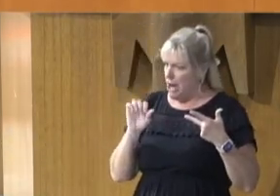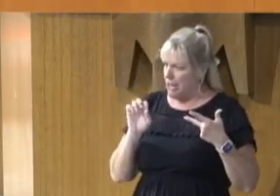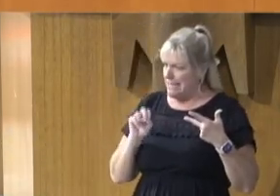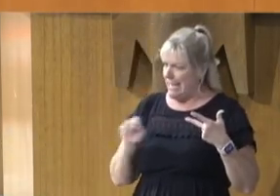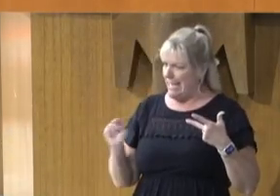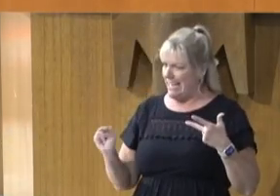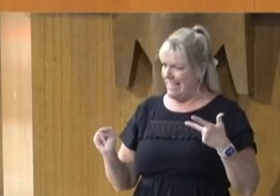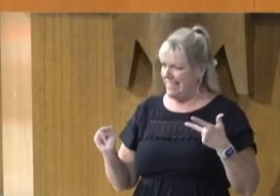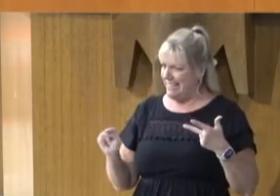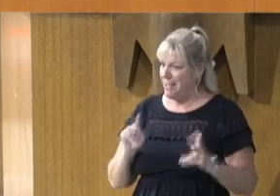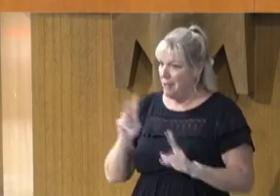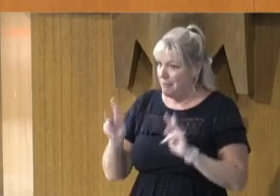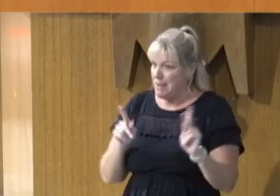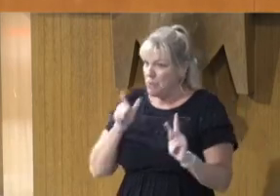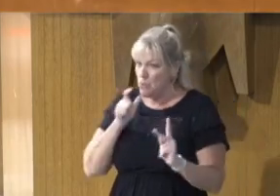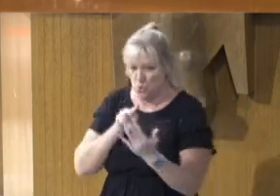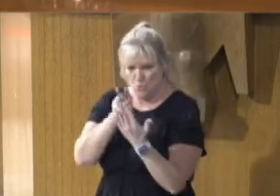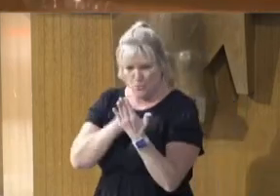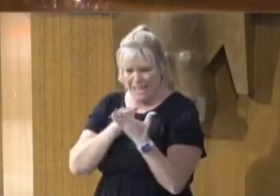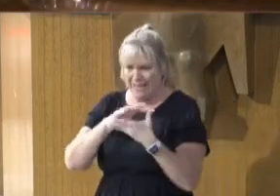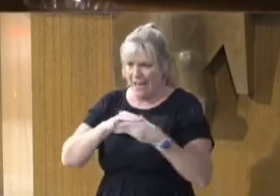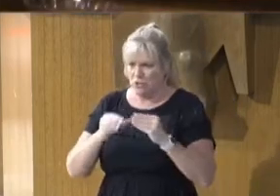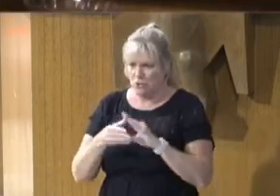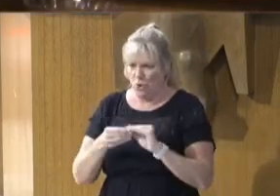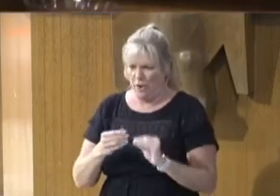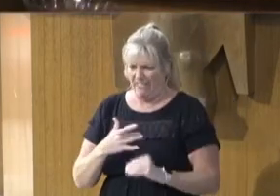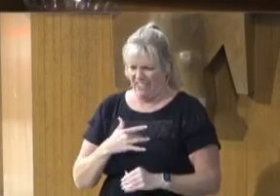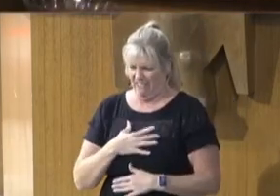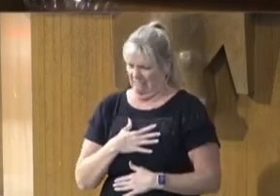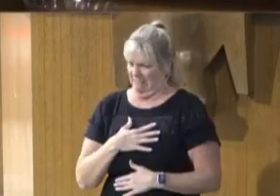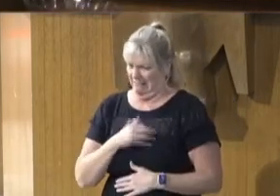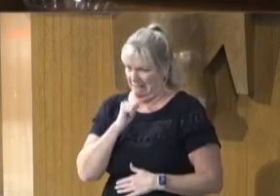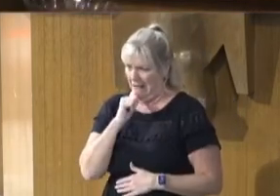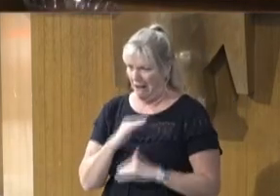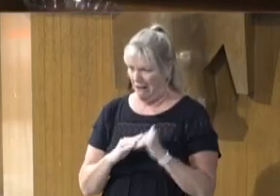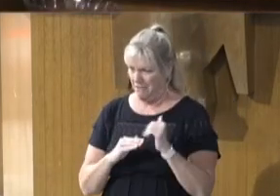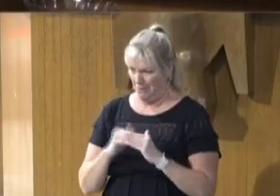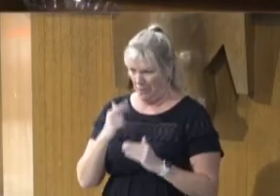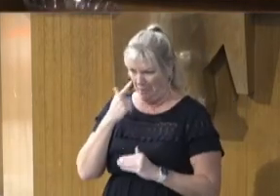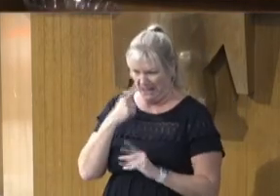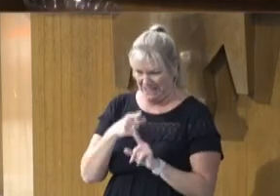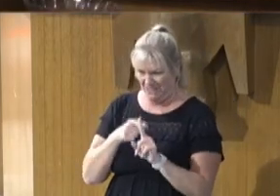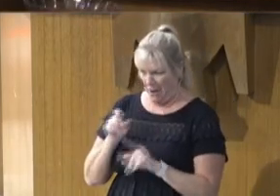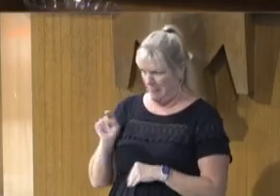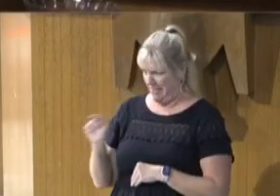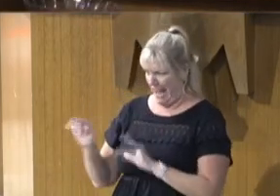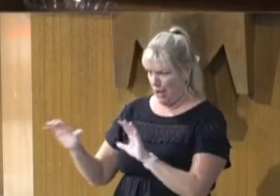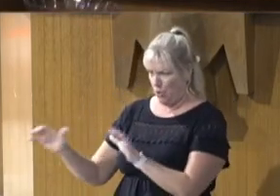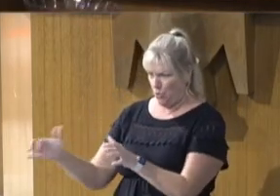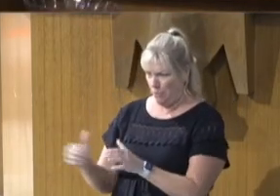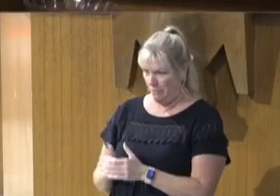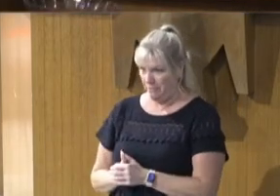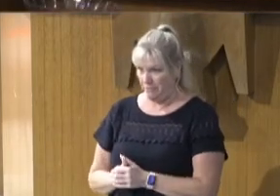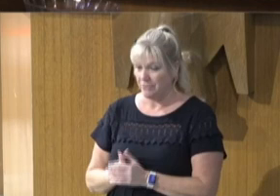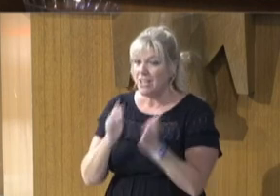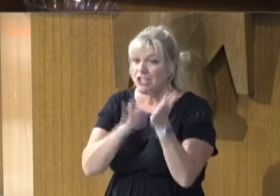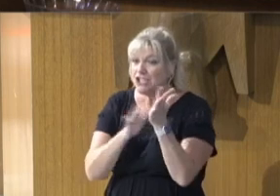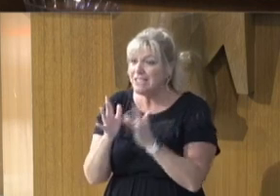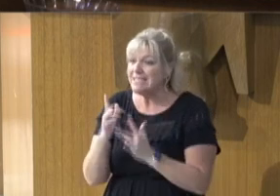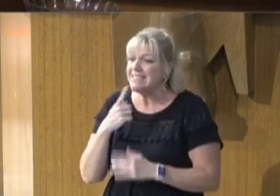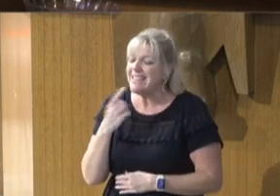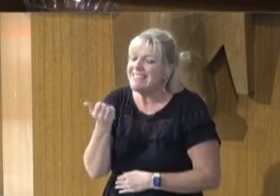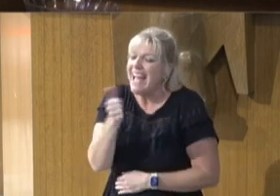its original audience. Jesus is essentially saying that anyone who practices mercy and compassion,